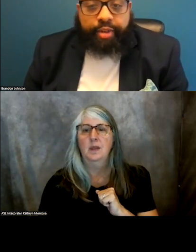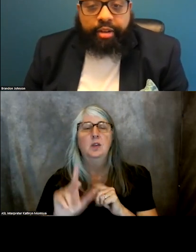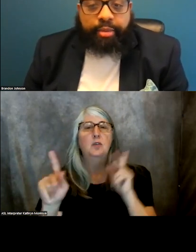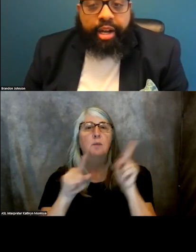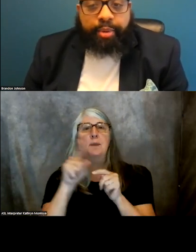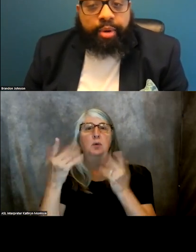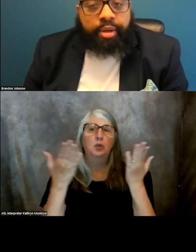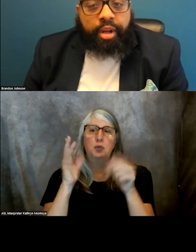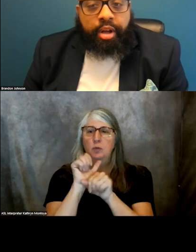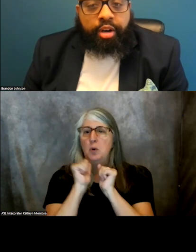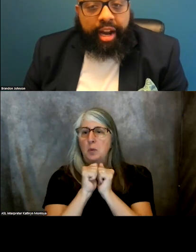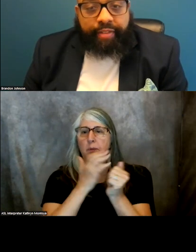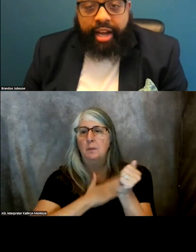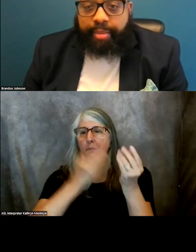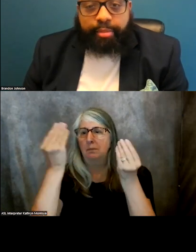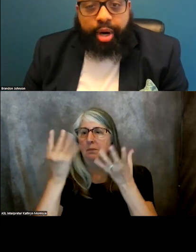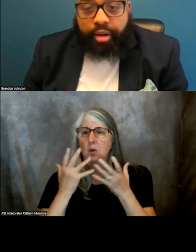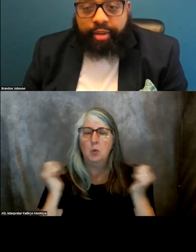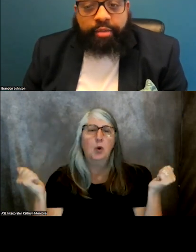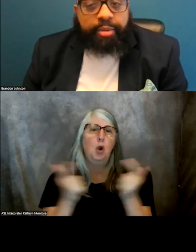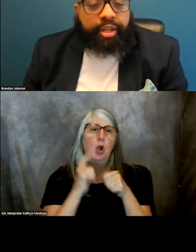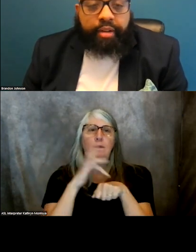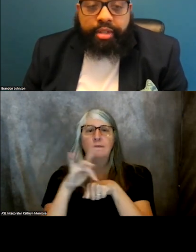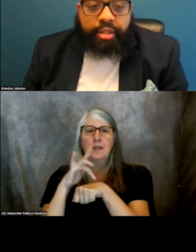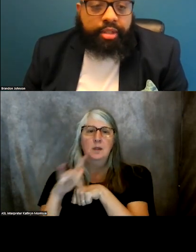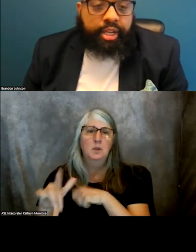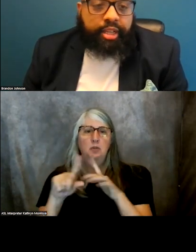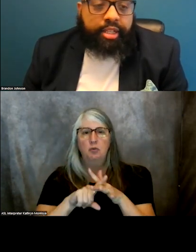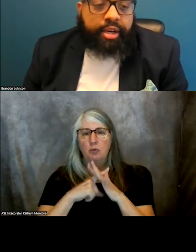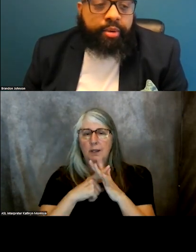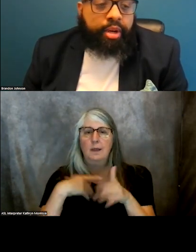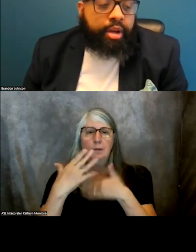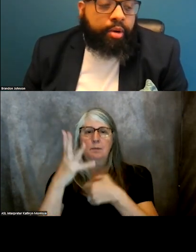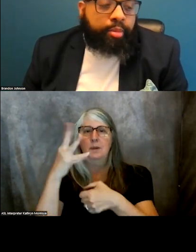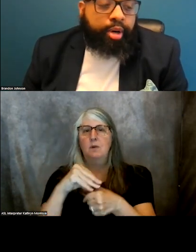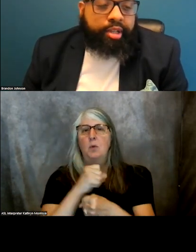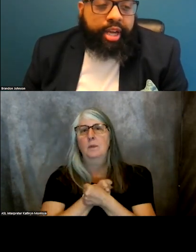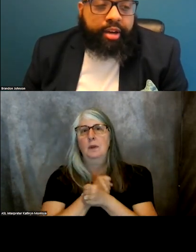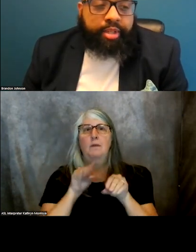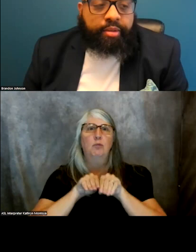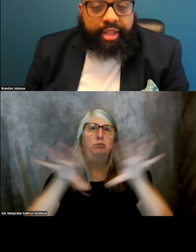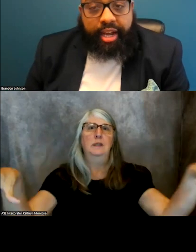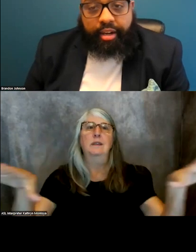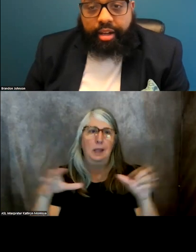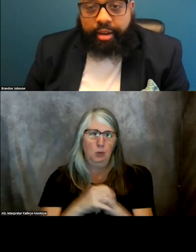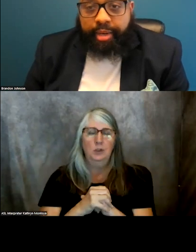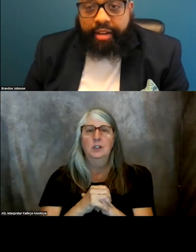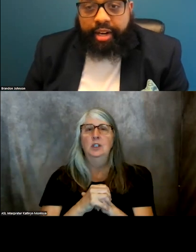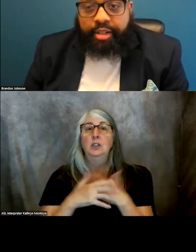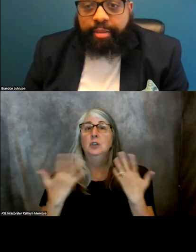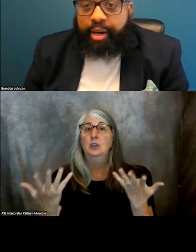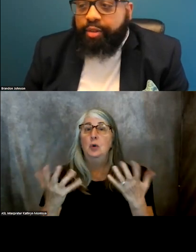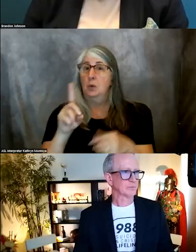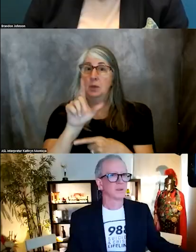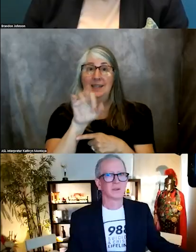here and available to help you all craft that, be a part of it. We would love to get this out on a broader scale. And so with that, David,